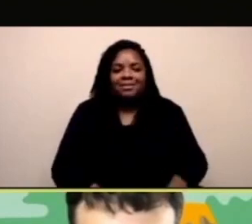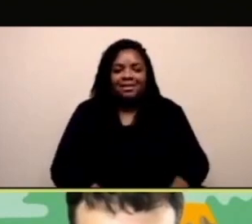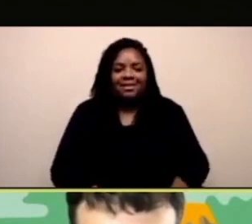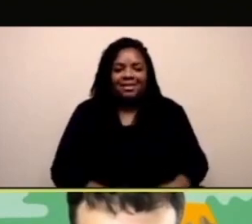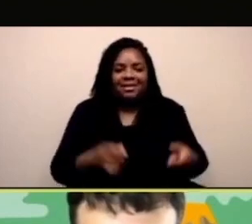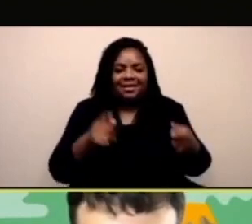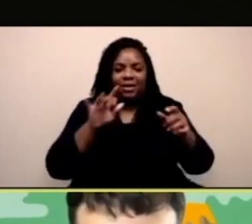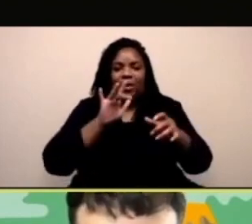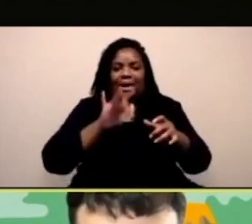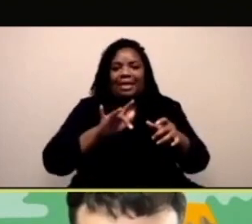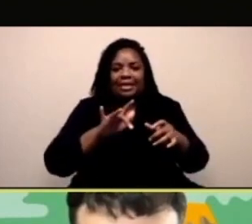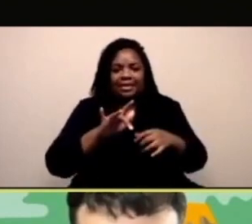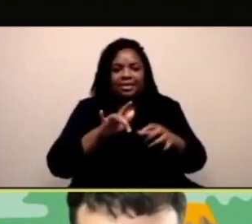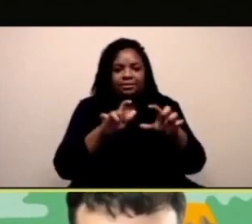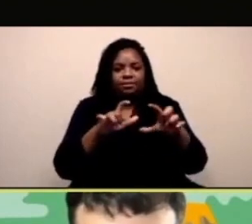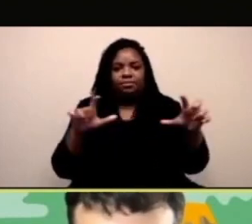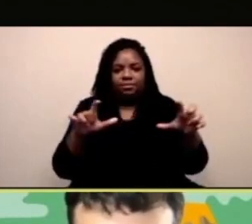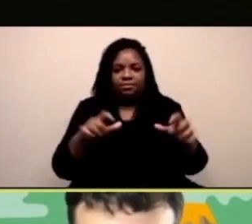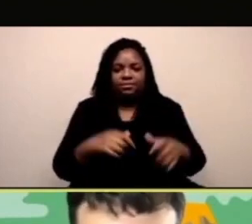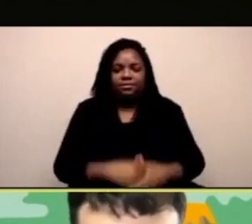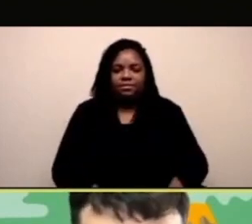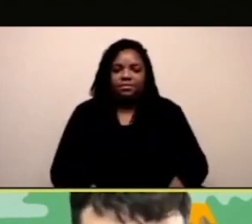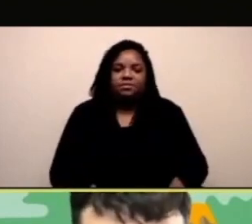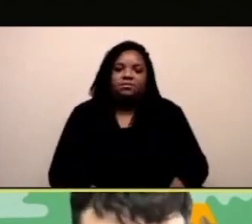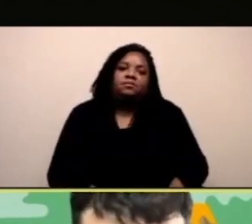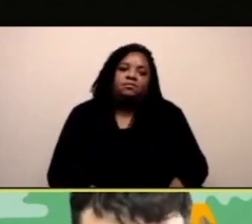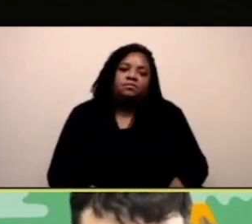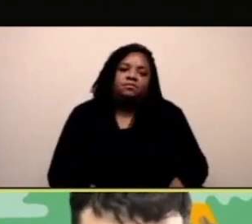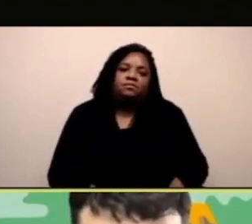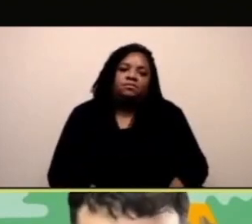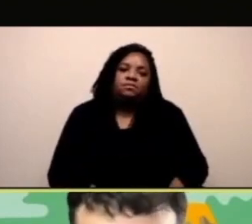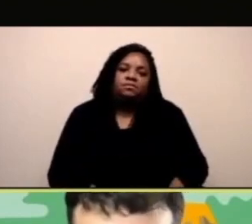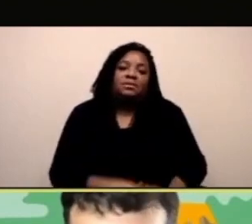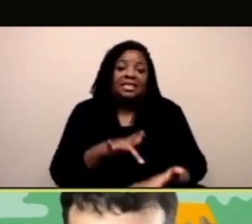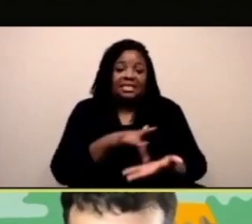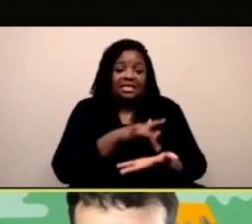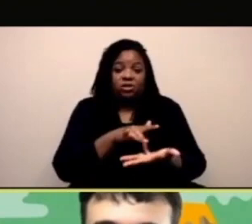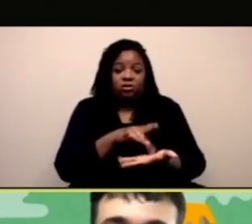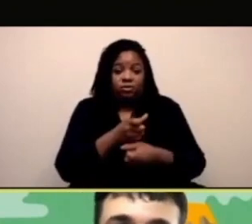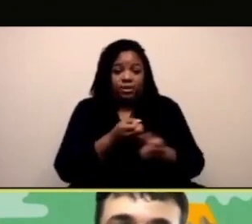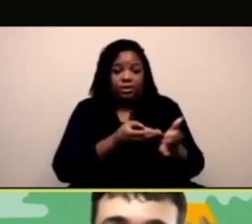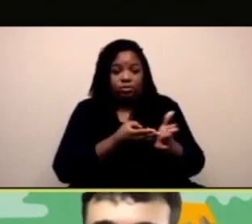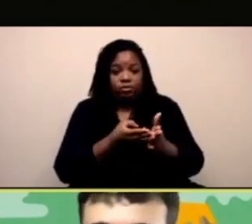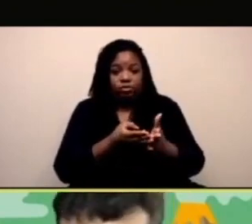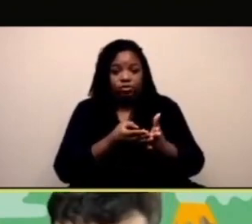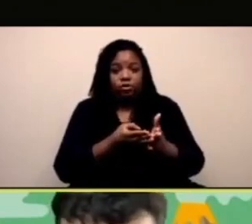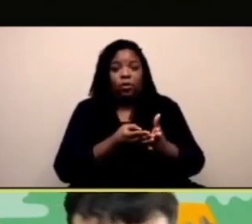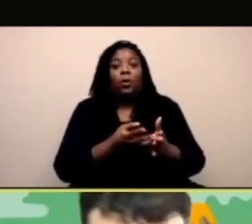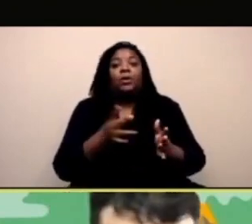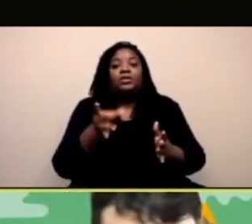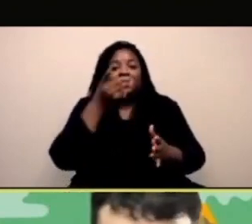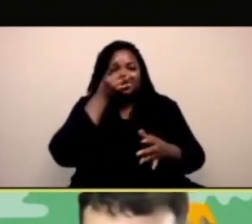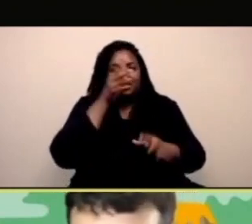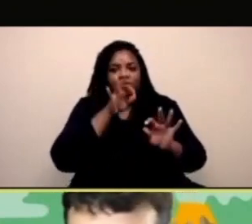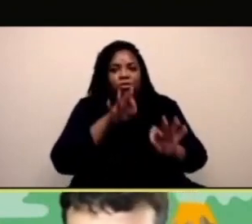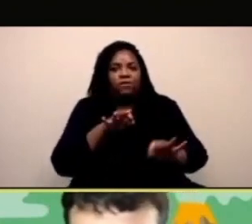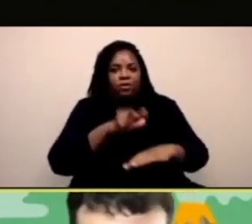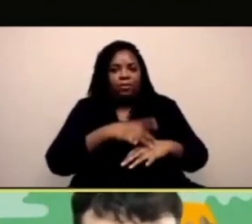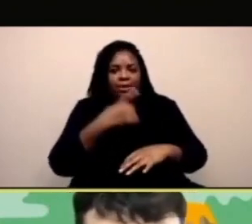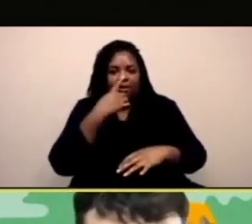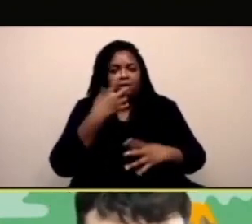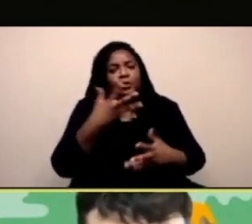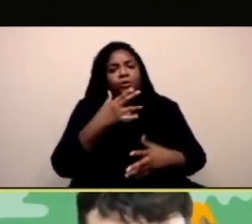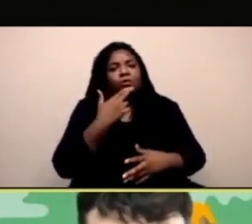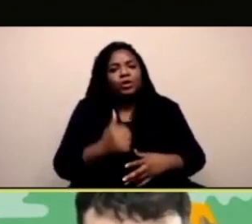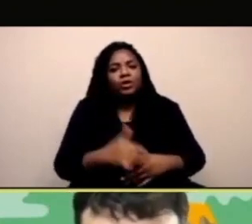going to select that and make it bigger. And I have to make sure that it's centered so that it sticks properly to my nose. Oh, that's pretty cute.